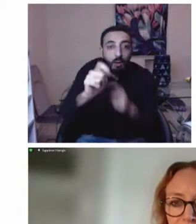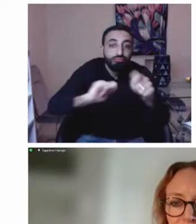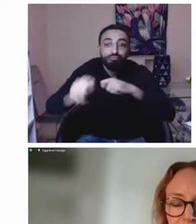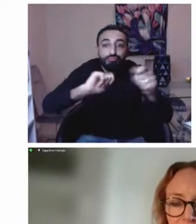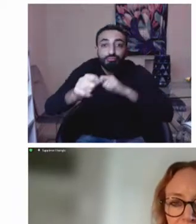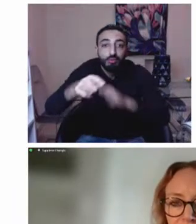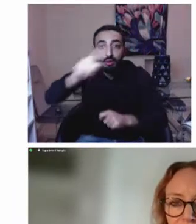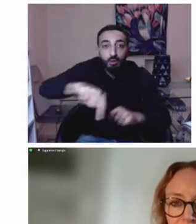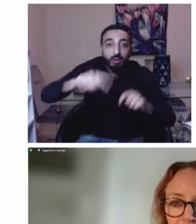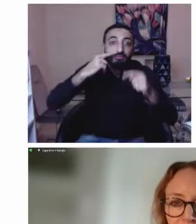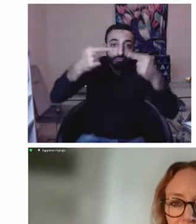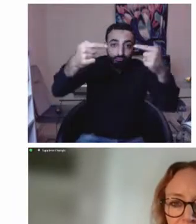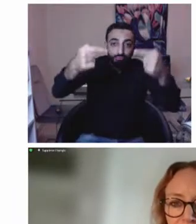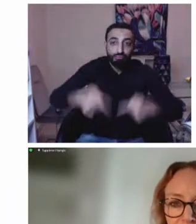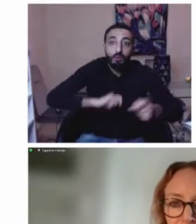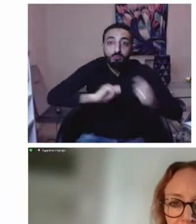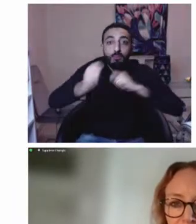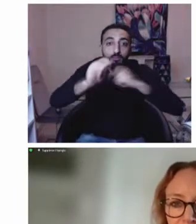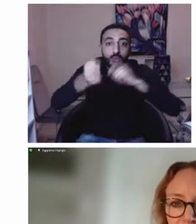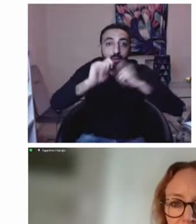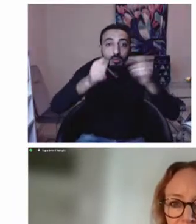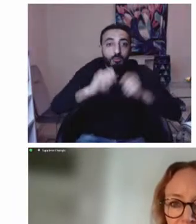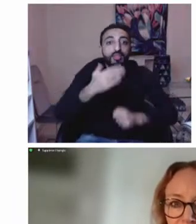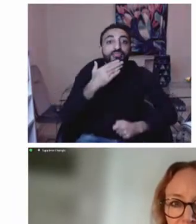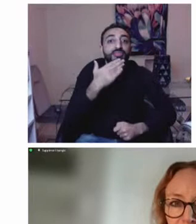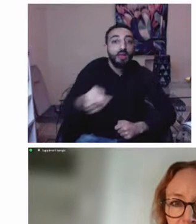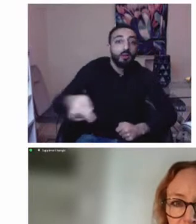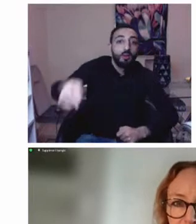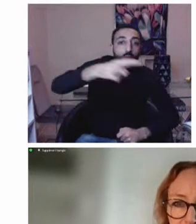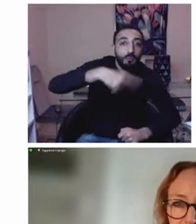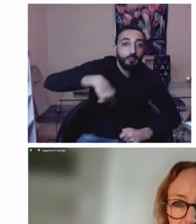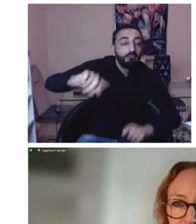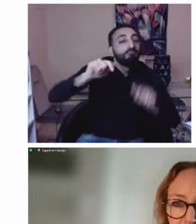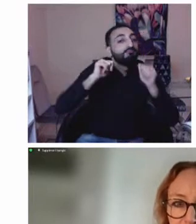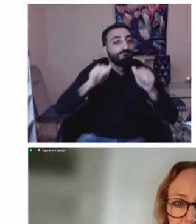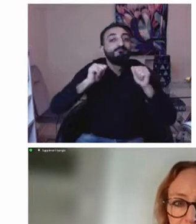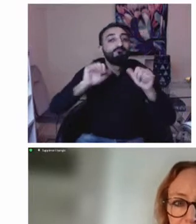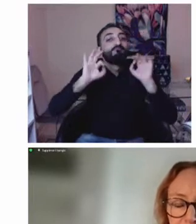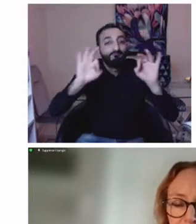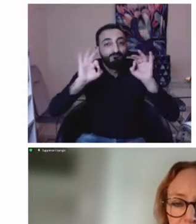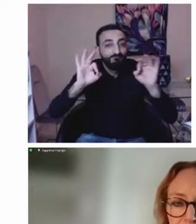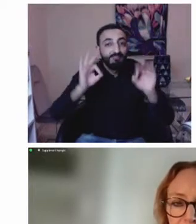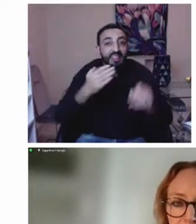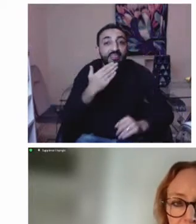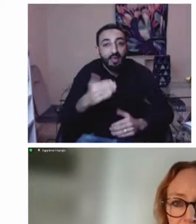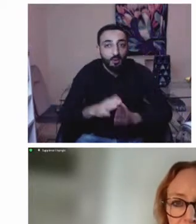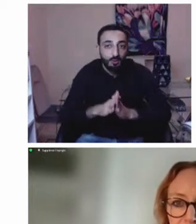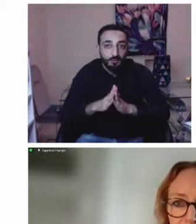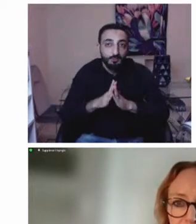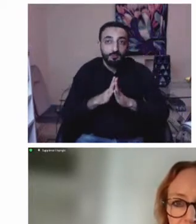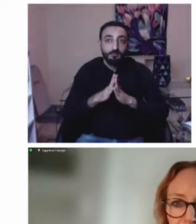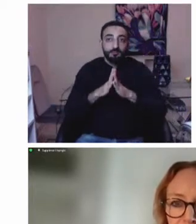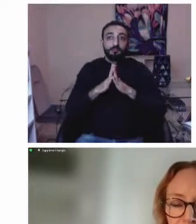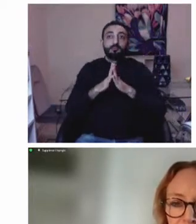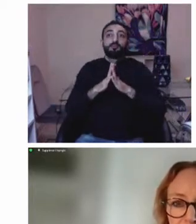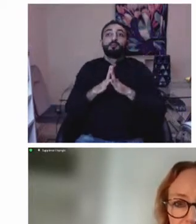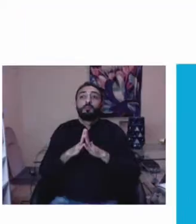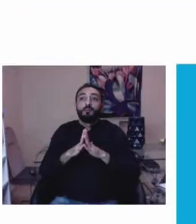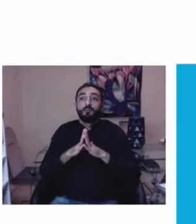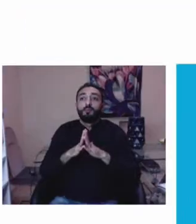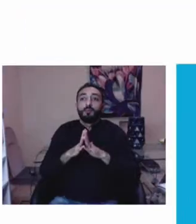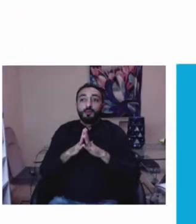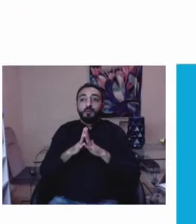forum. So just to complement perhaps and highlight some of the comments that did come through, we're getting quite a number of comments about